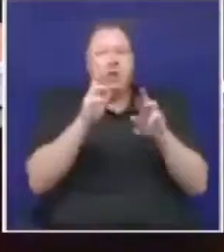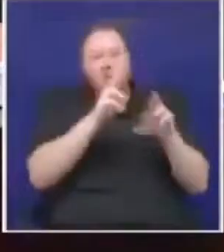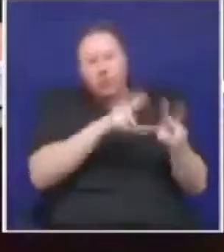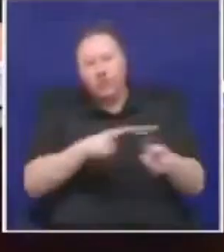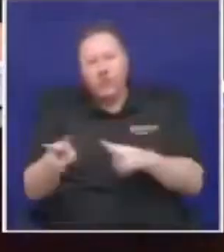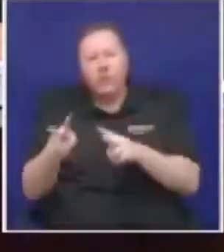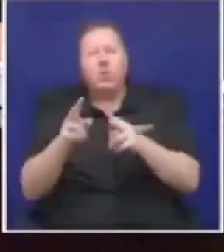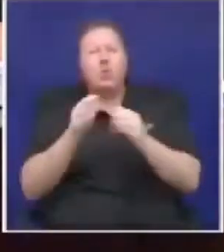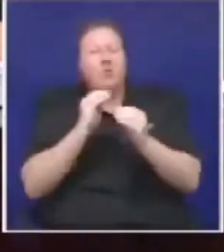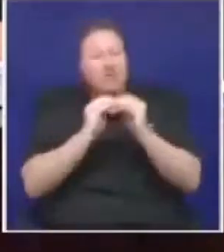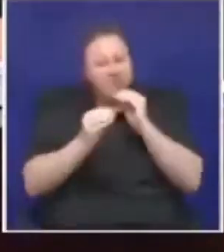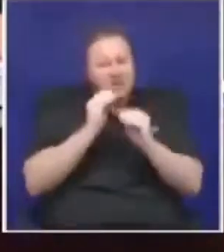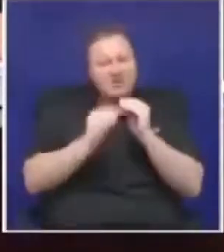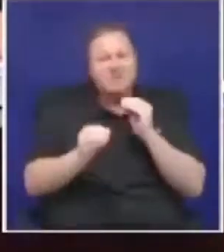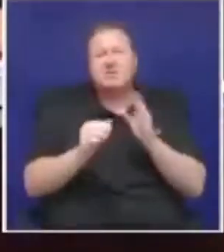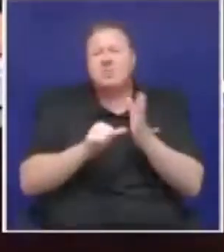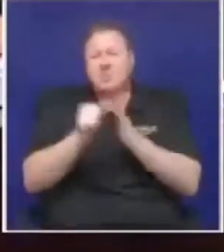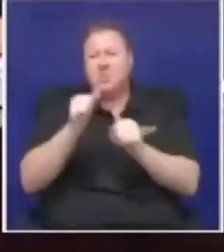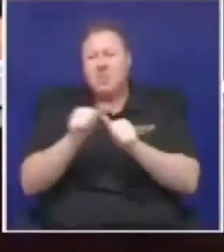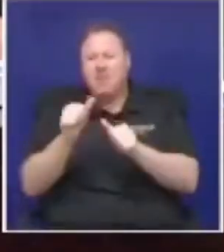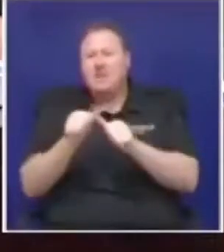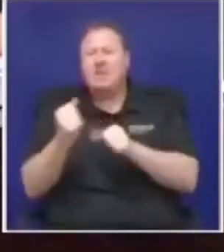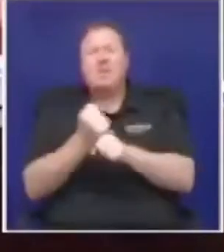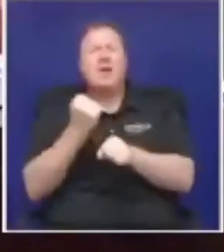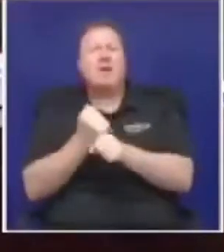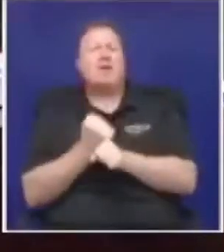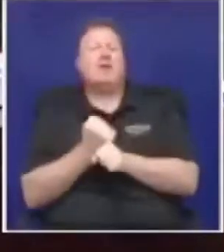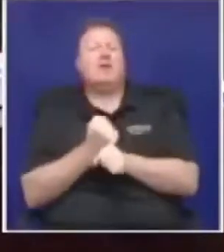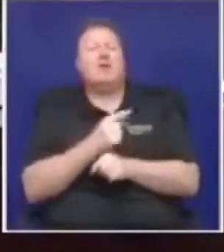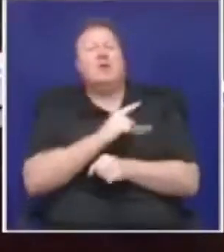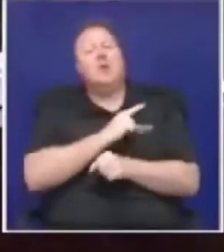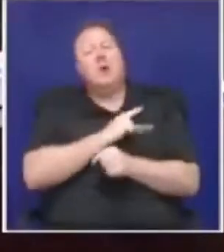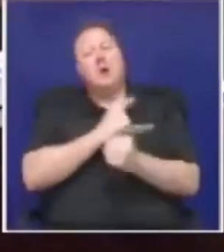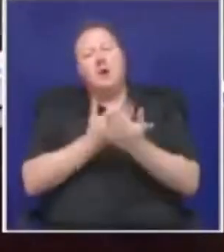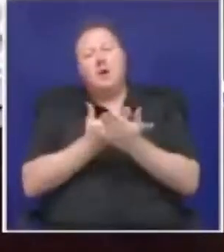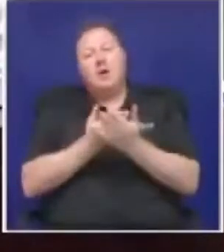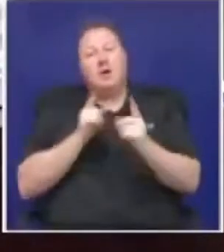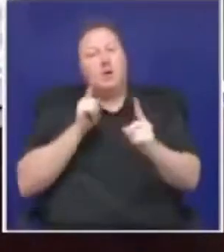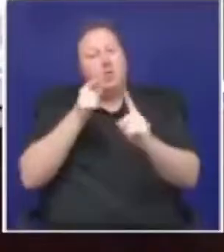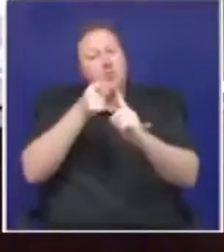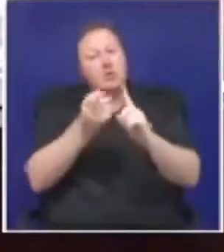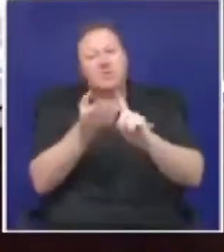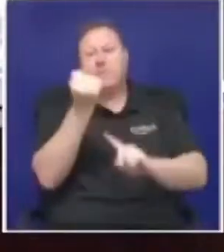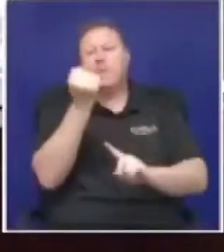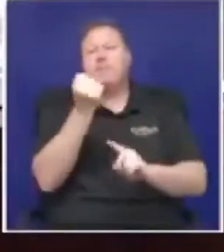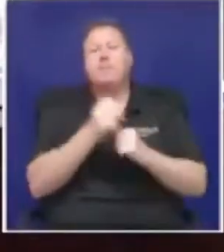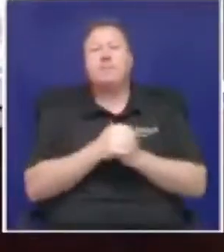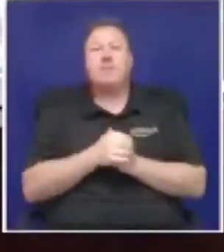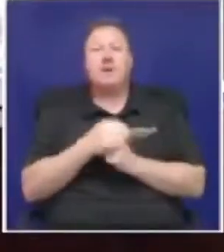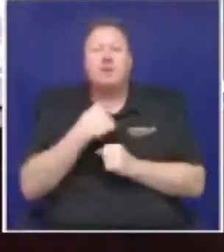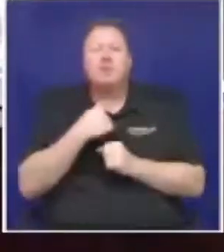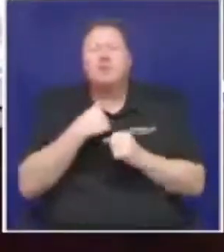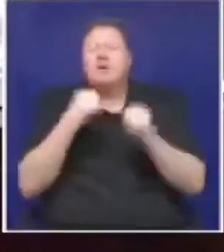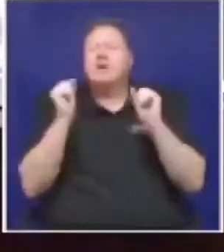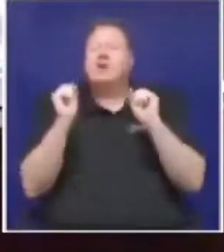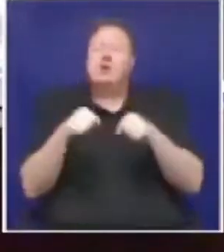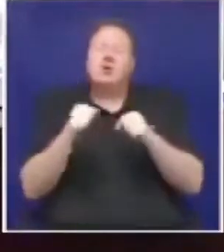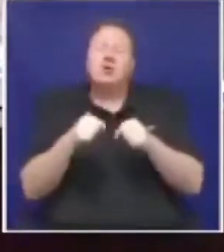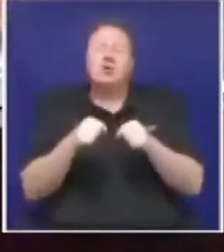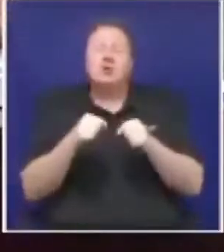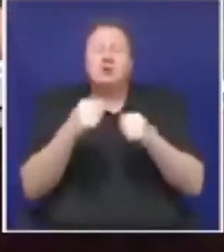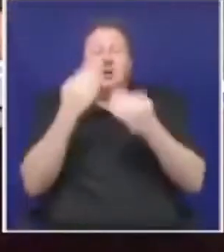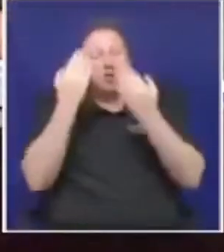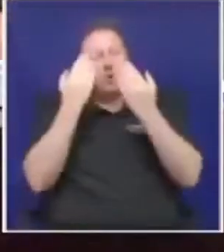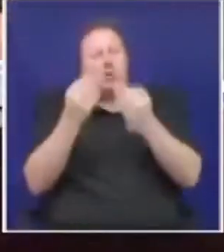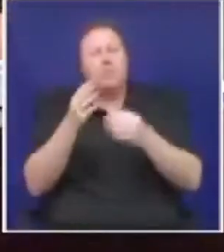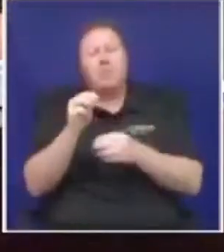amend it, make it better so that we can achieve our objectives. But I agree with you, Honorable Maimane, that we